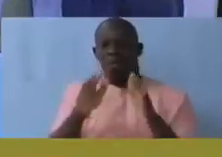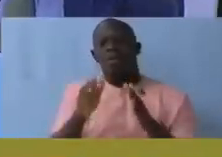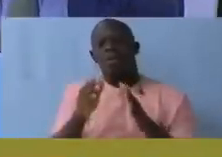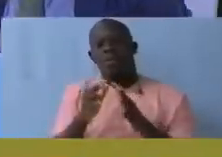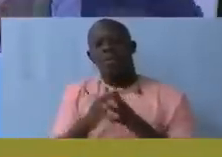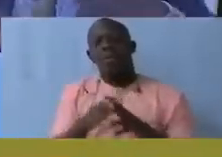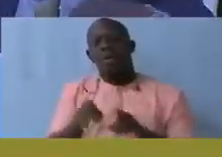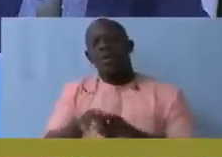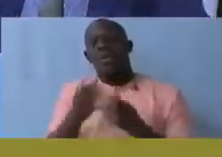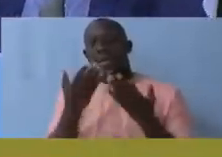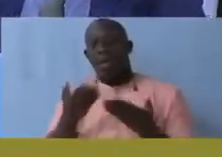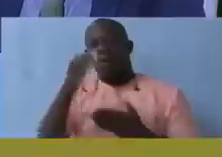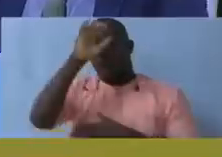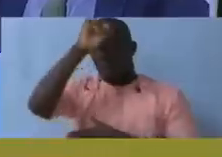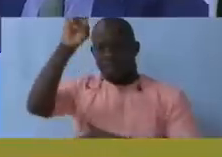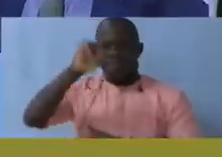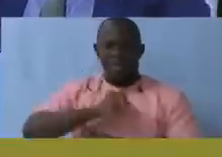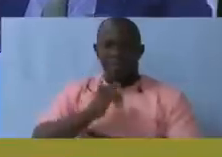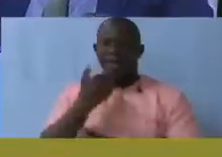He asked me,